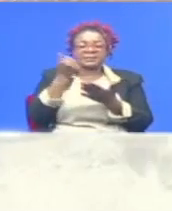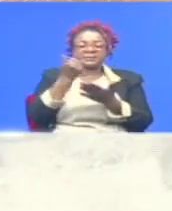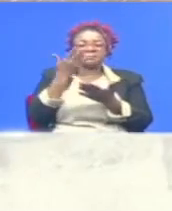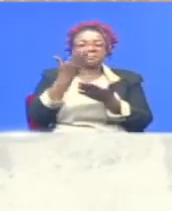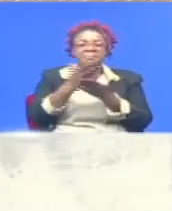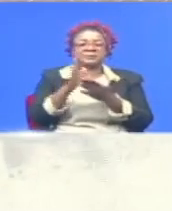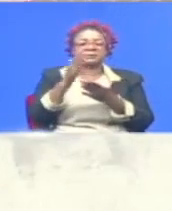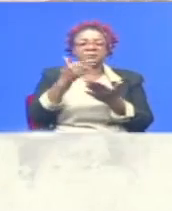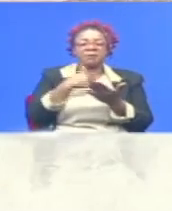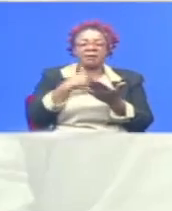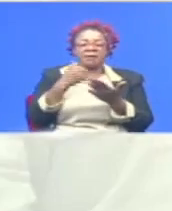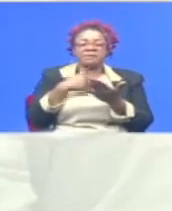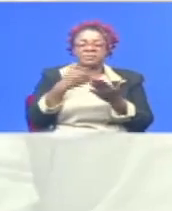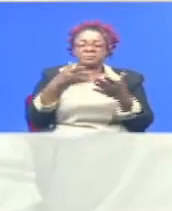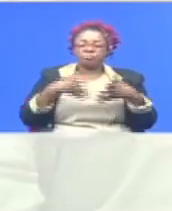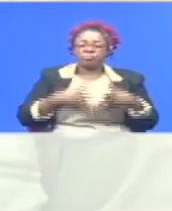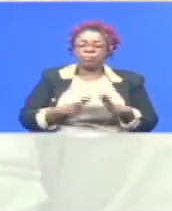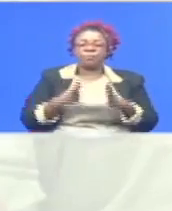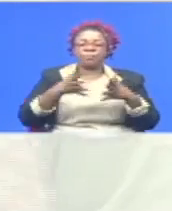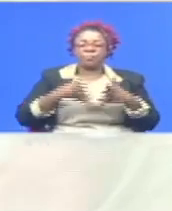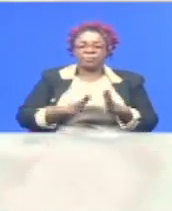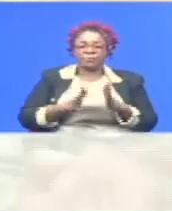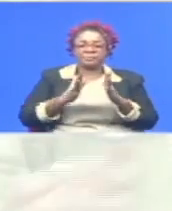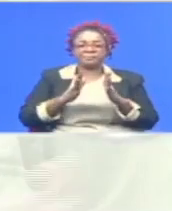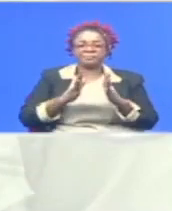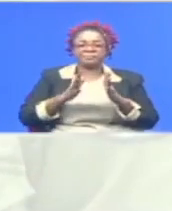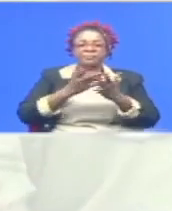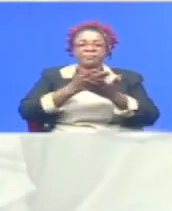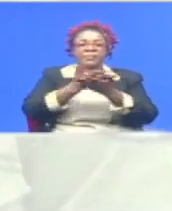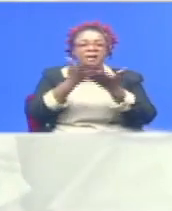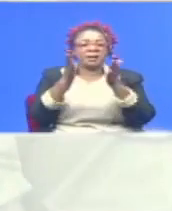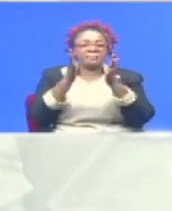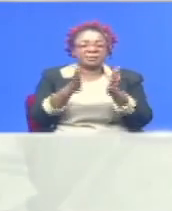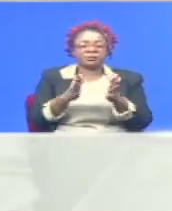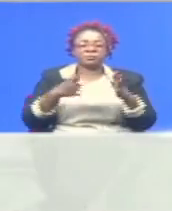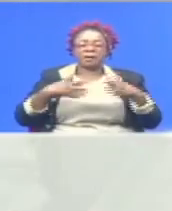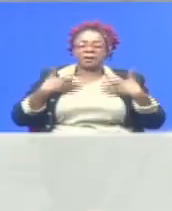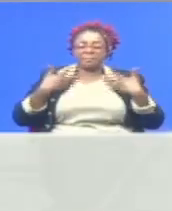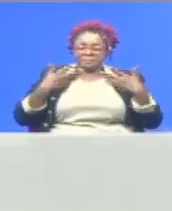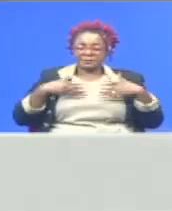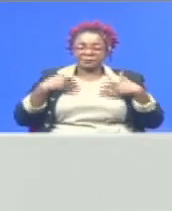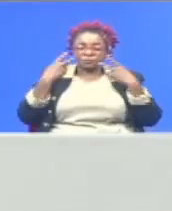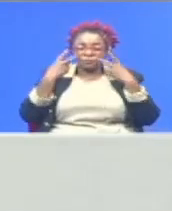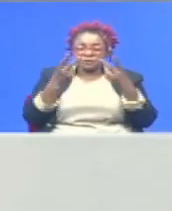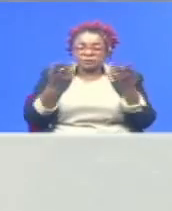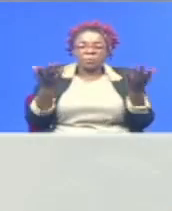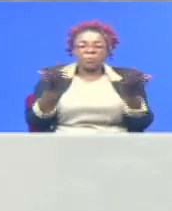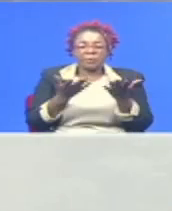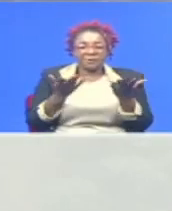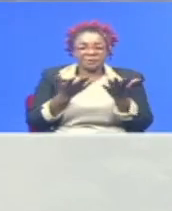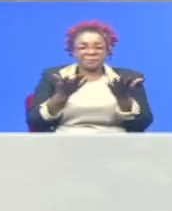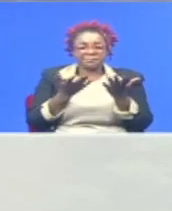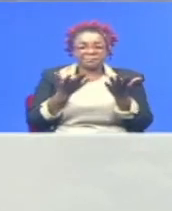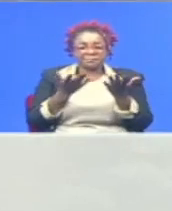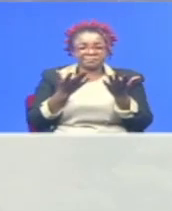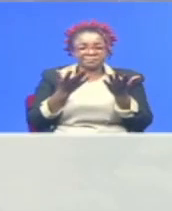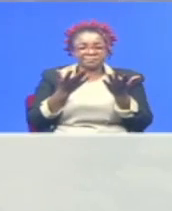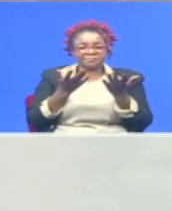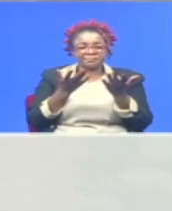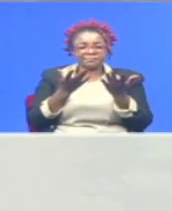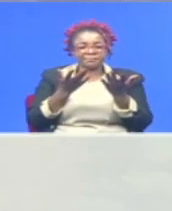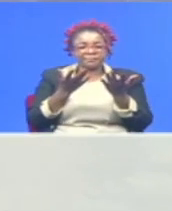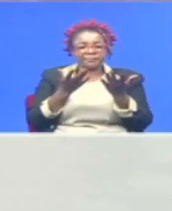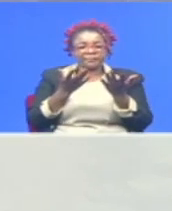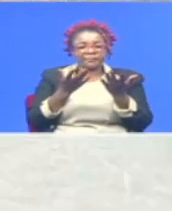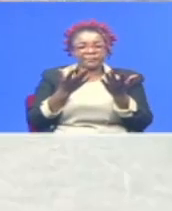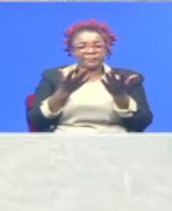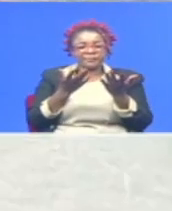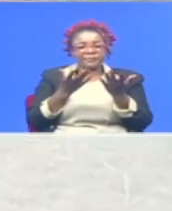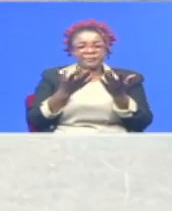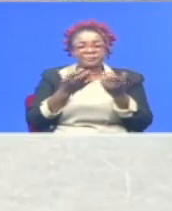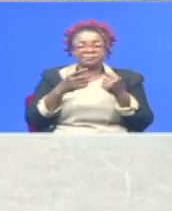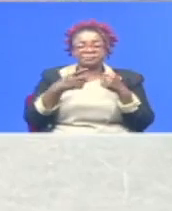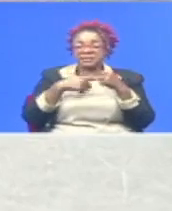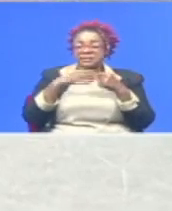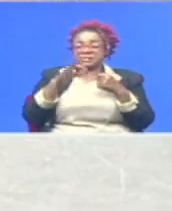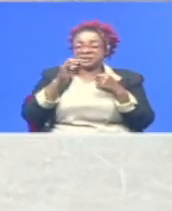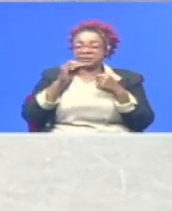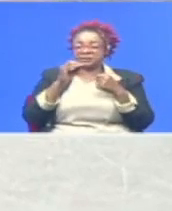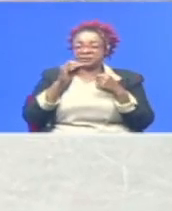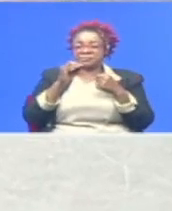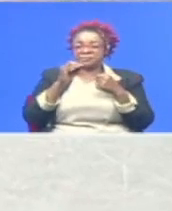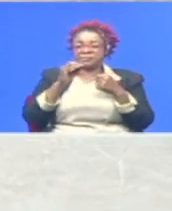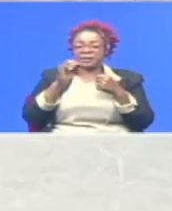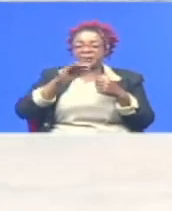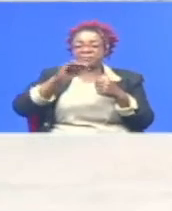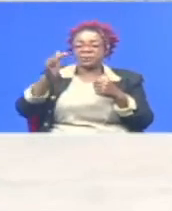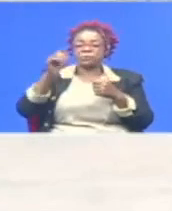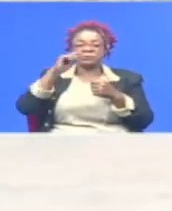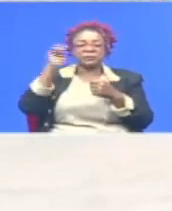having newborns. You'll find everybody is happy to come to see where it is. It is 6:30 a.m. at the Mount Kenya